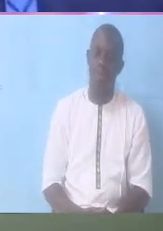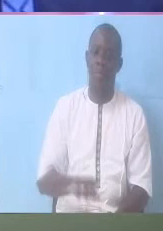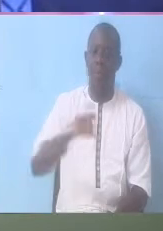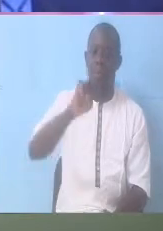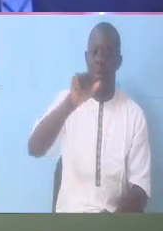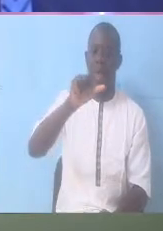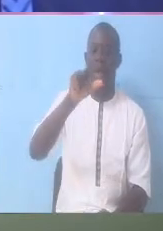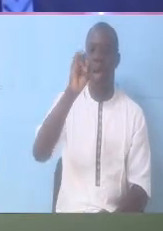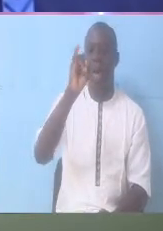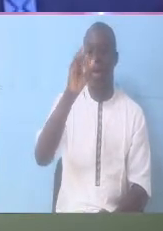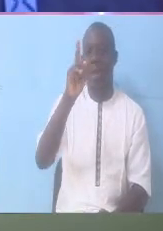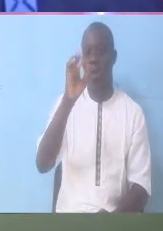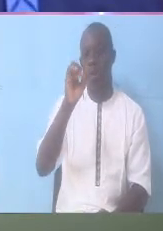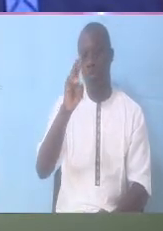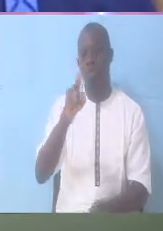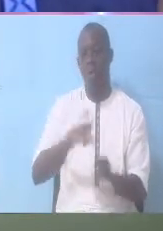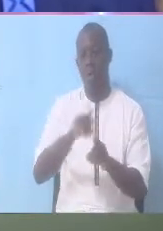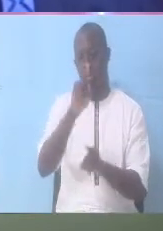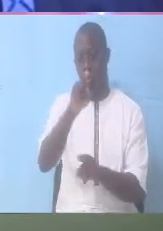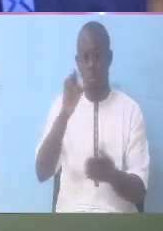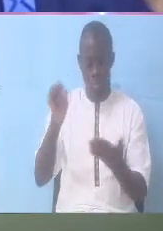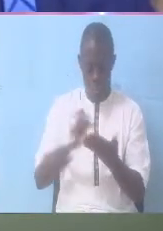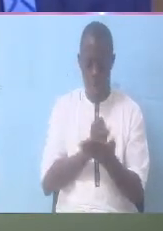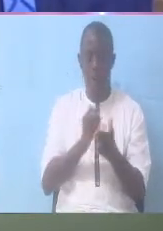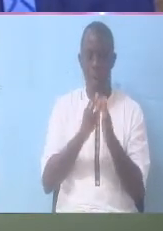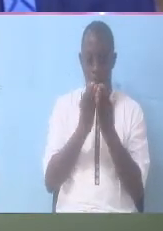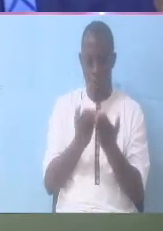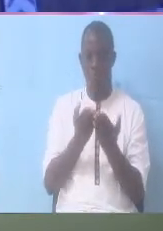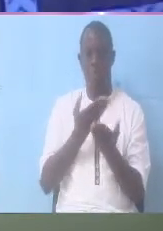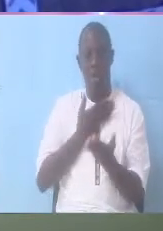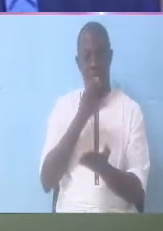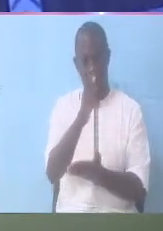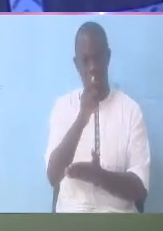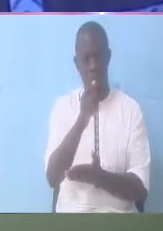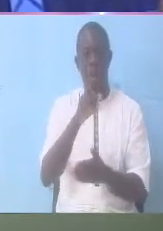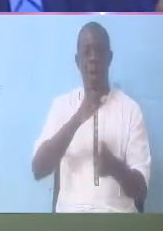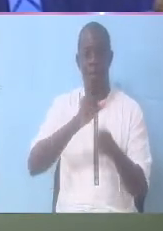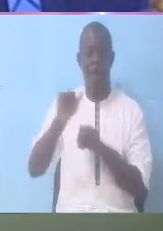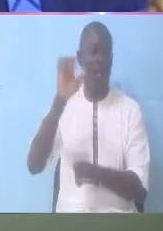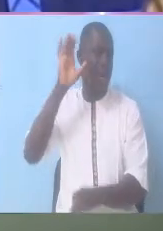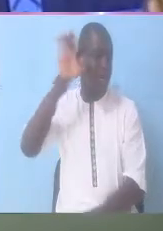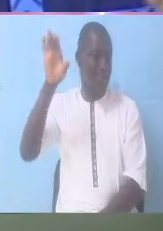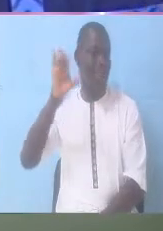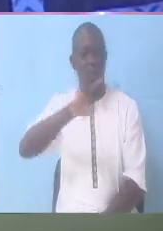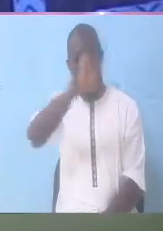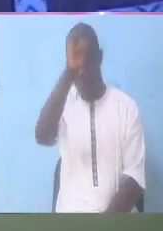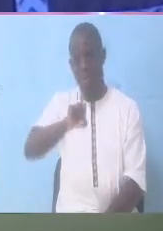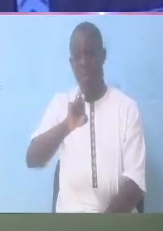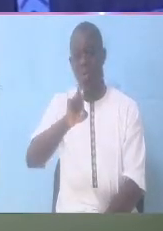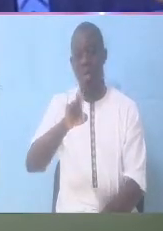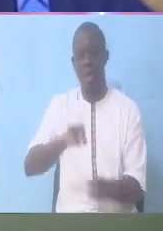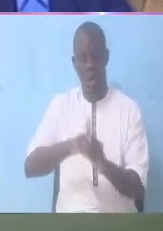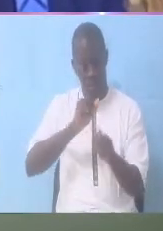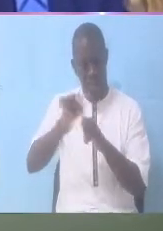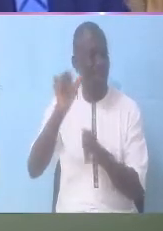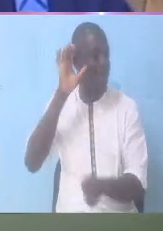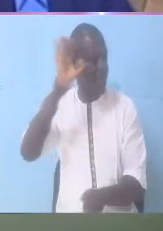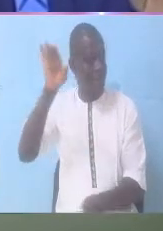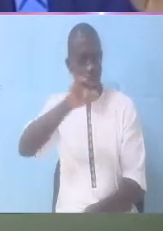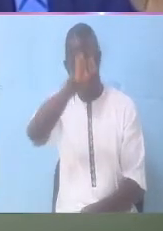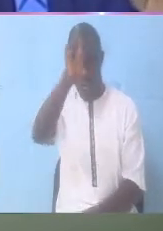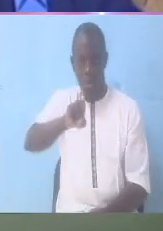You have held the Listen, Quran. Council, I am telling you, the question. The killing came from him. Just hear the